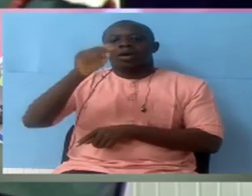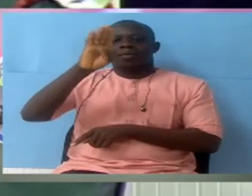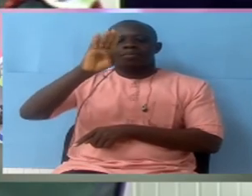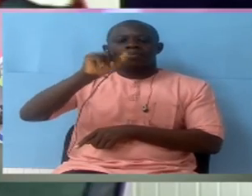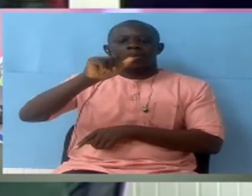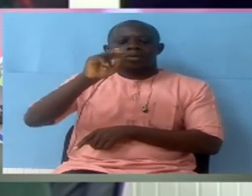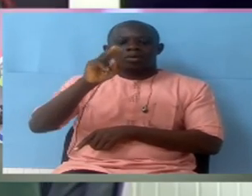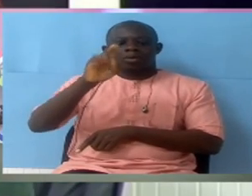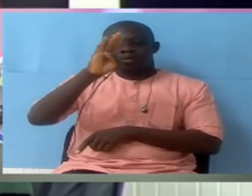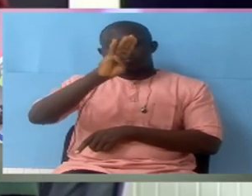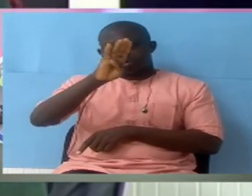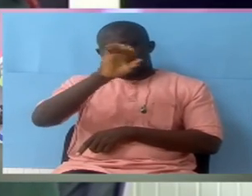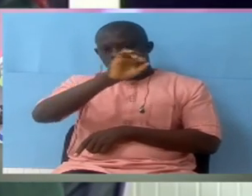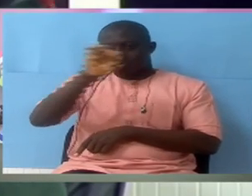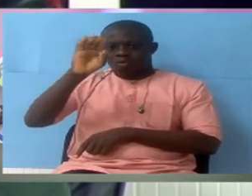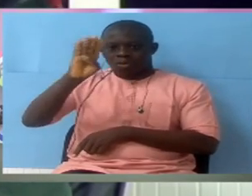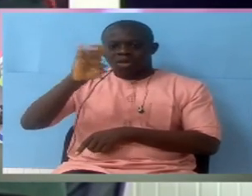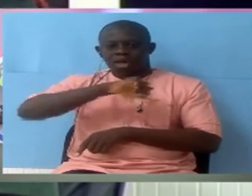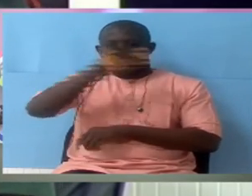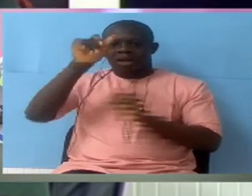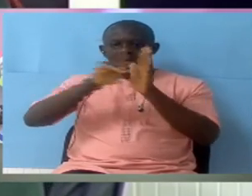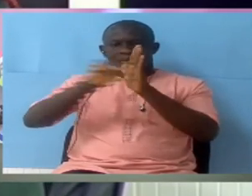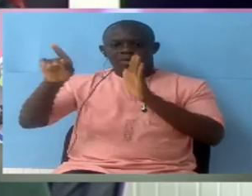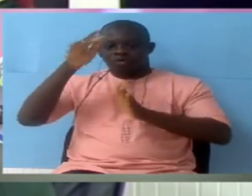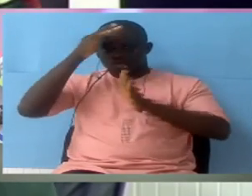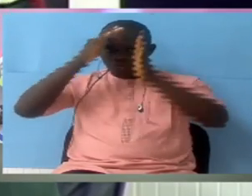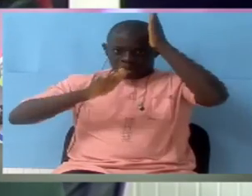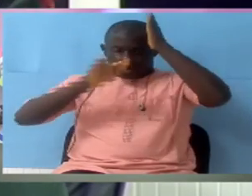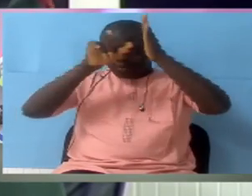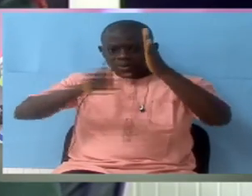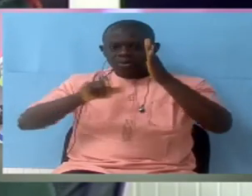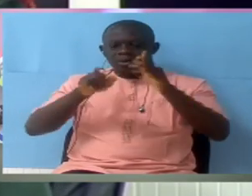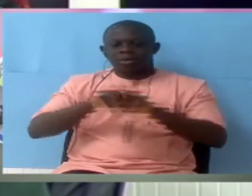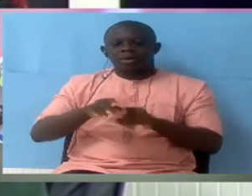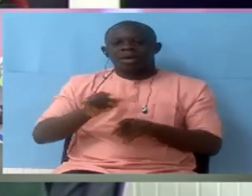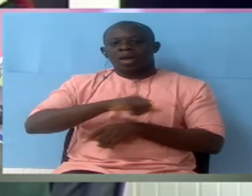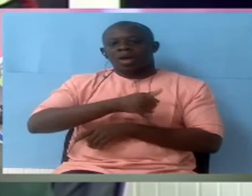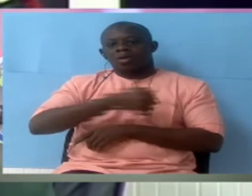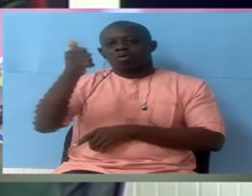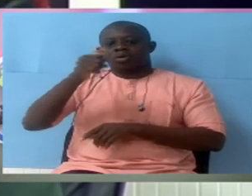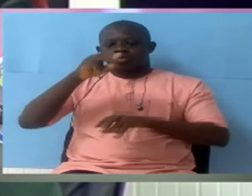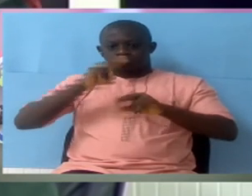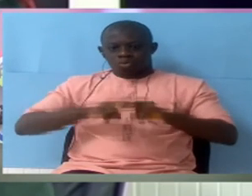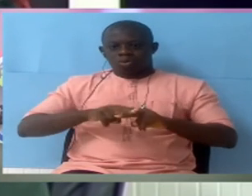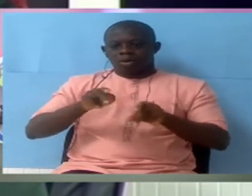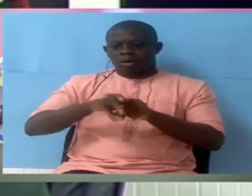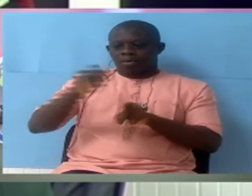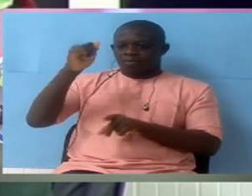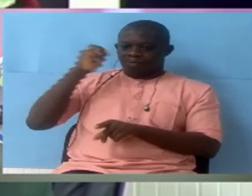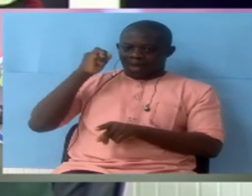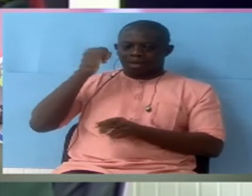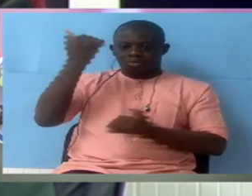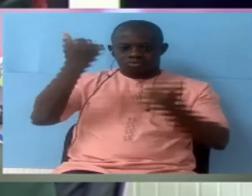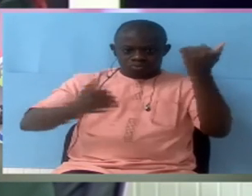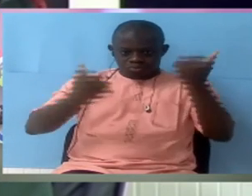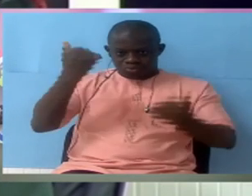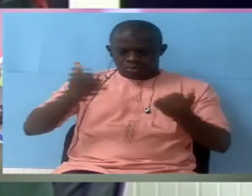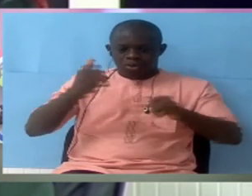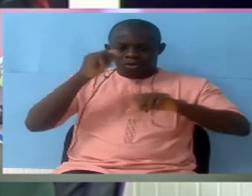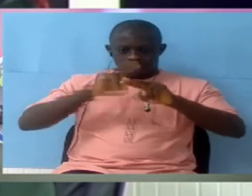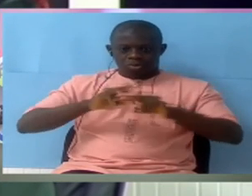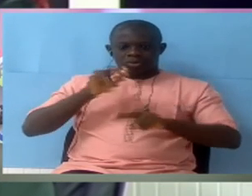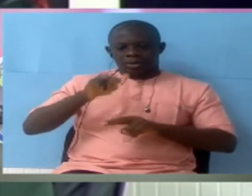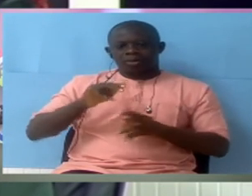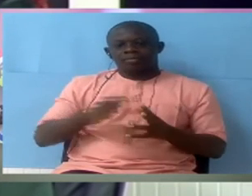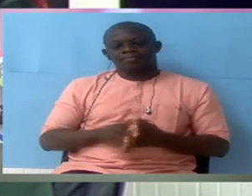private soldier. Corporal Bob ak benen soldat. And the rest of them at the back of the Land Rover. Ñeneen ñi nak ñu ek ci